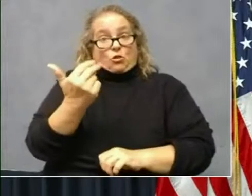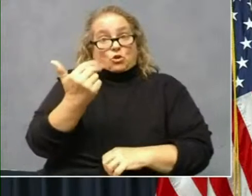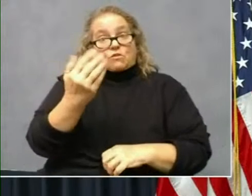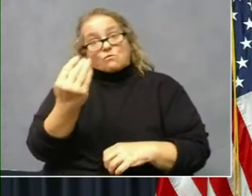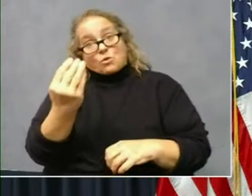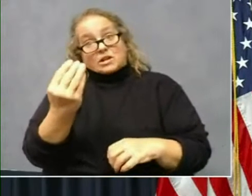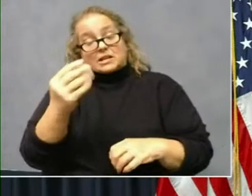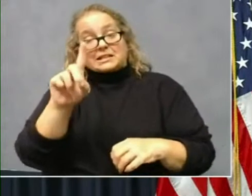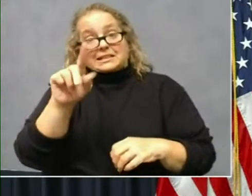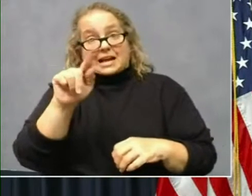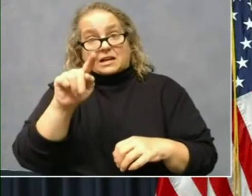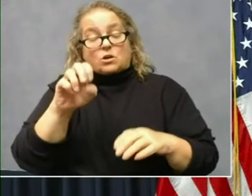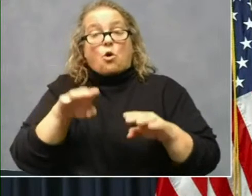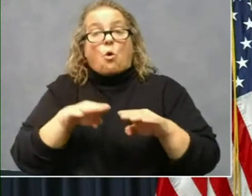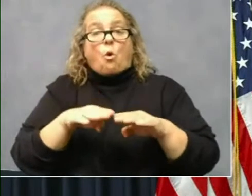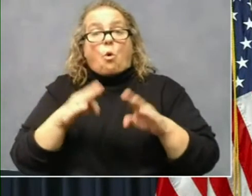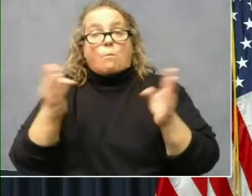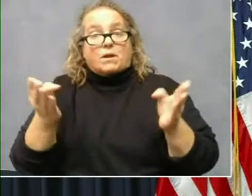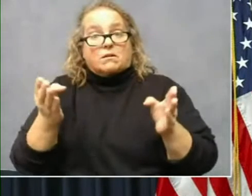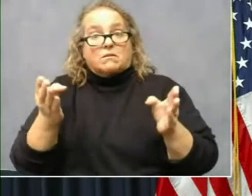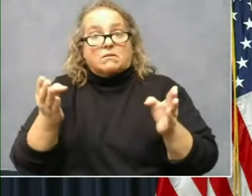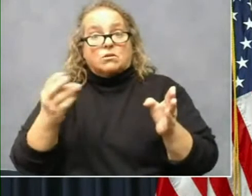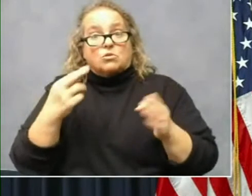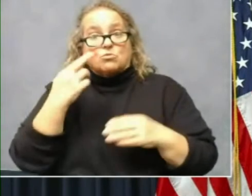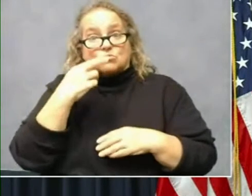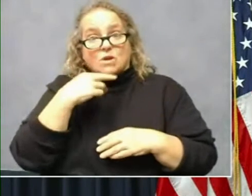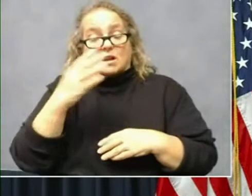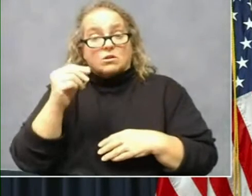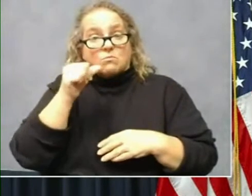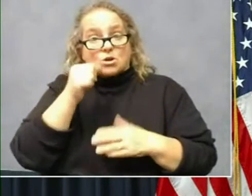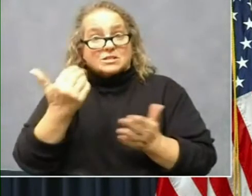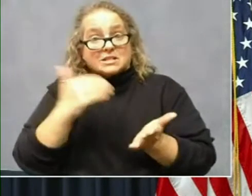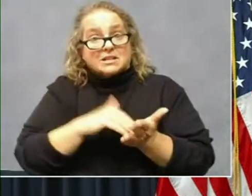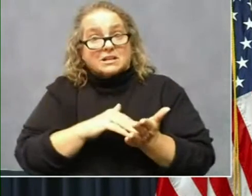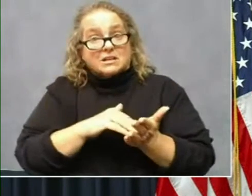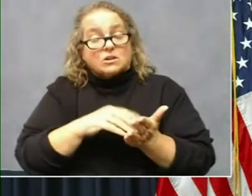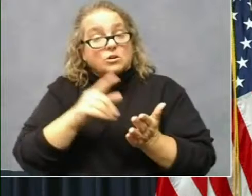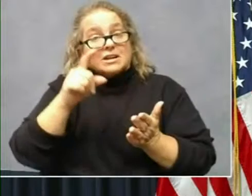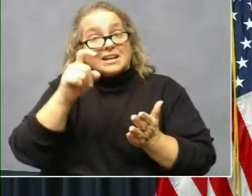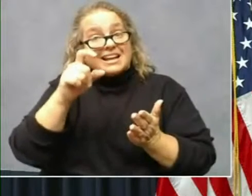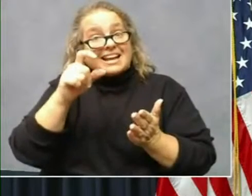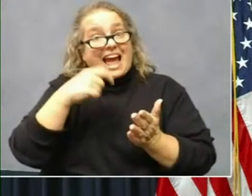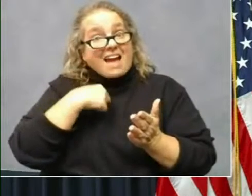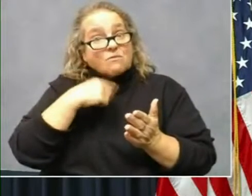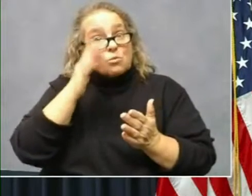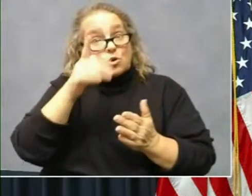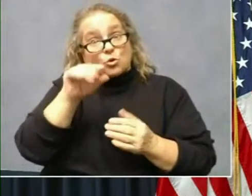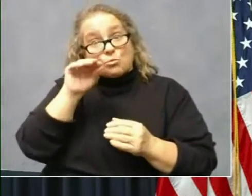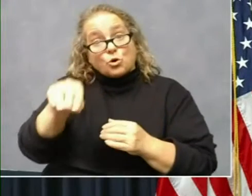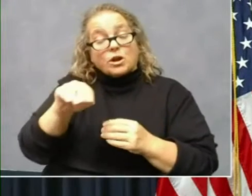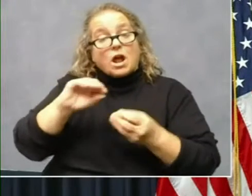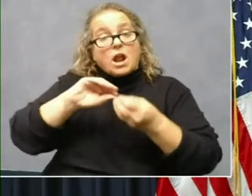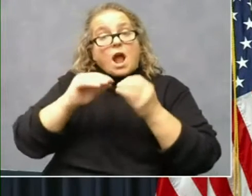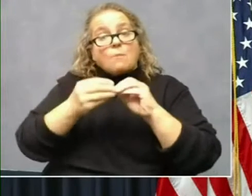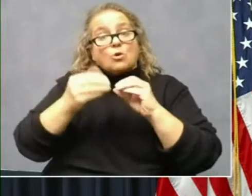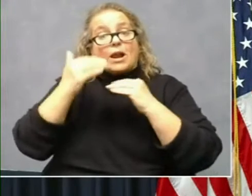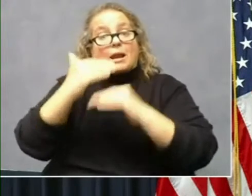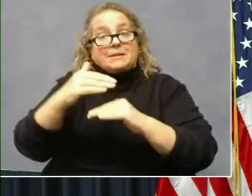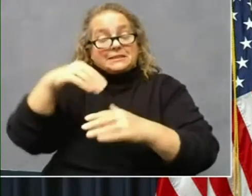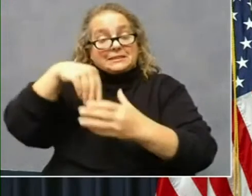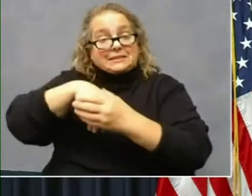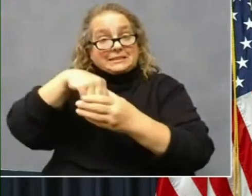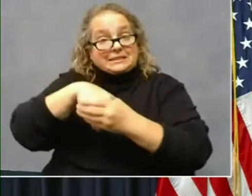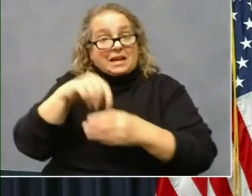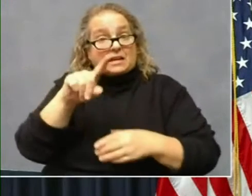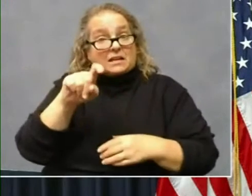and ease those restrictions, have you thought any about capacity limits on bars and restaurants when they will come back? So